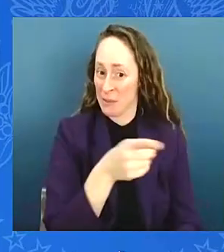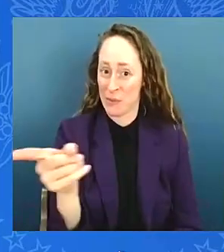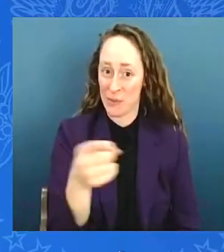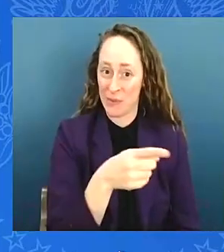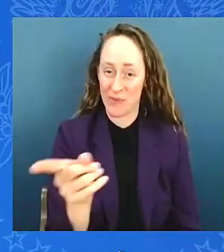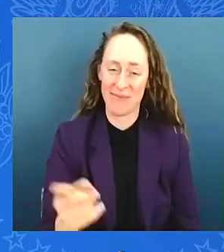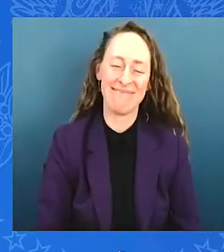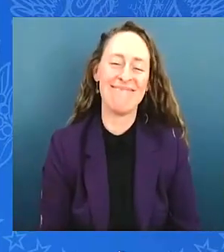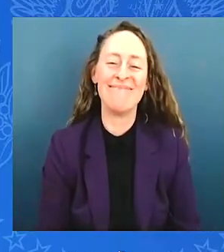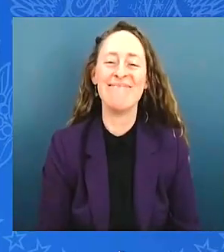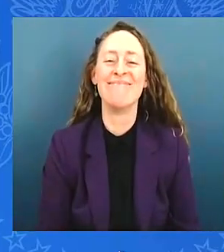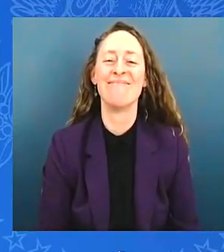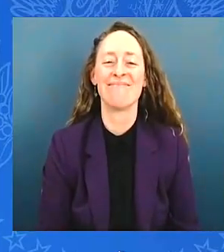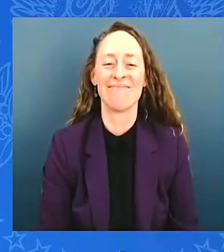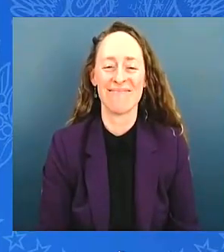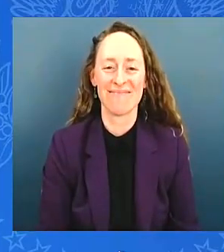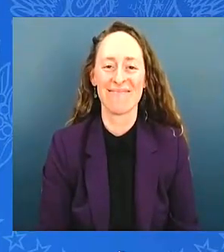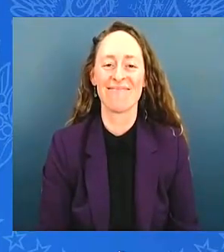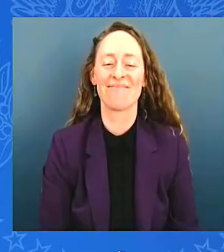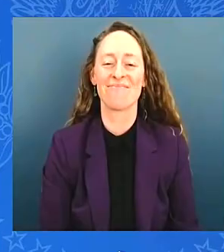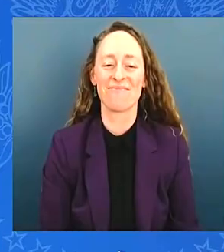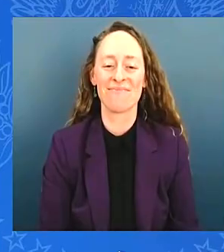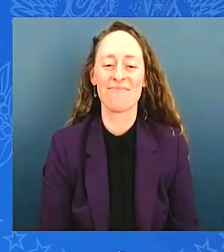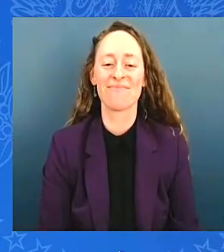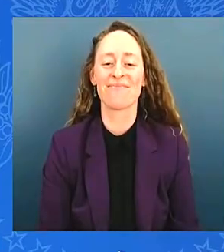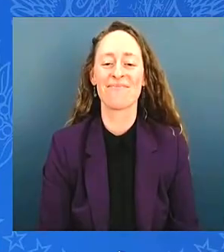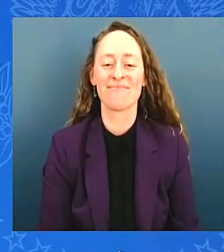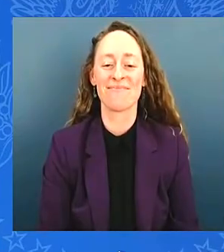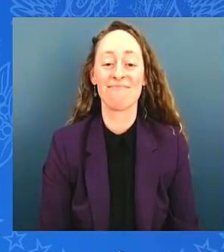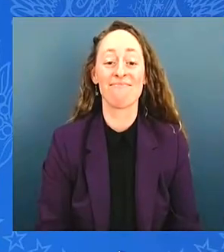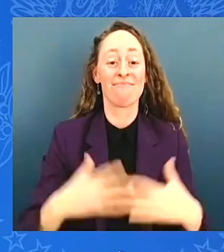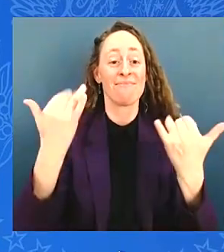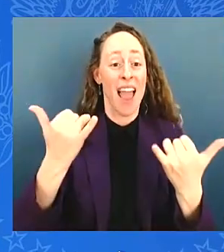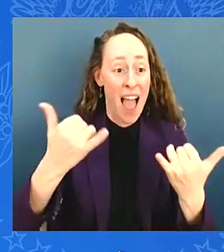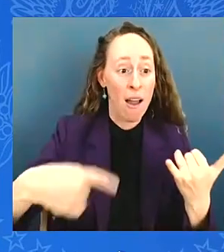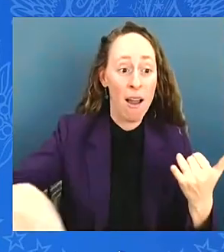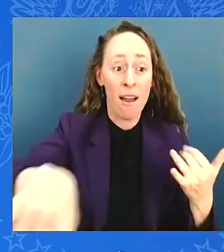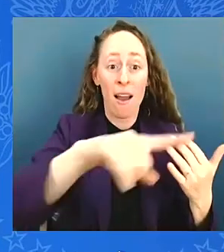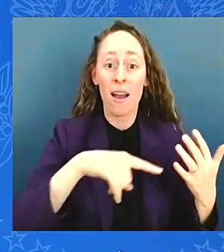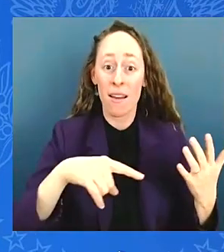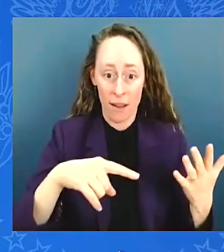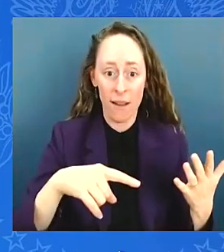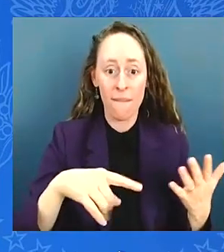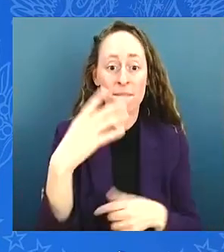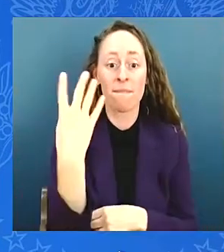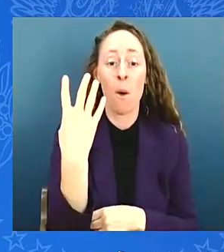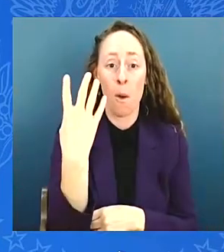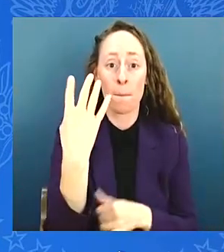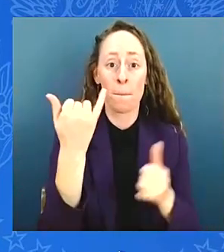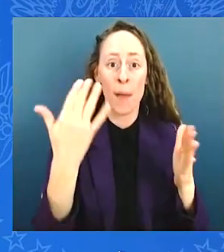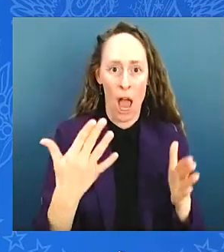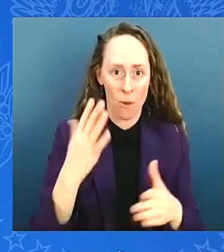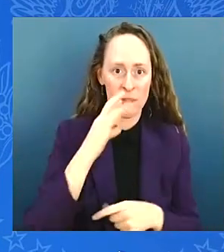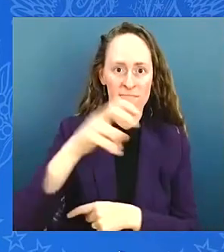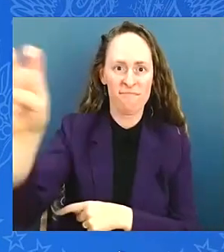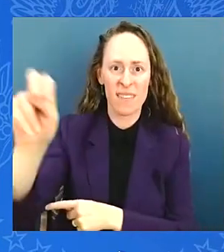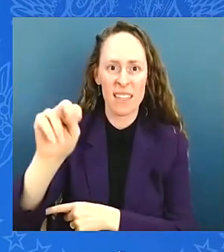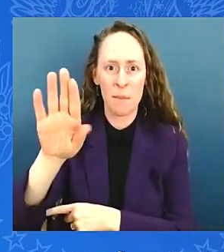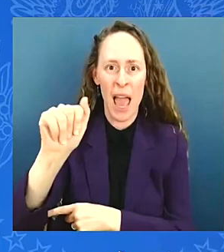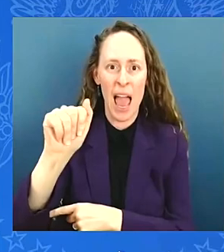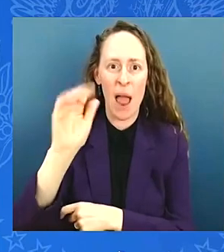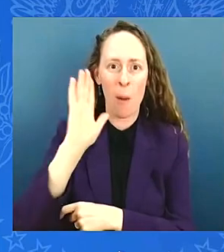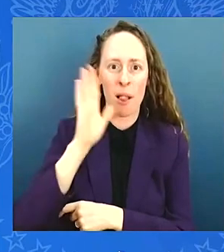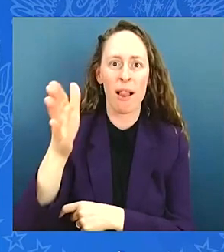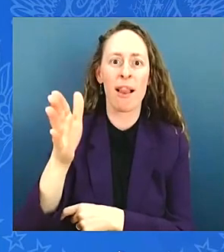Well, this team sending 4 players to the NBA draft this year. This university is sending 11 athletes to the